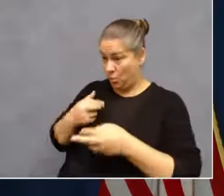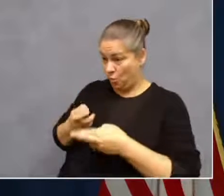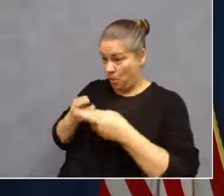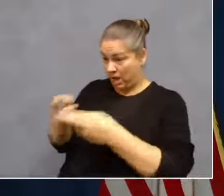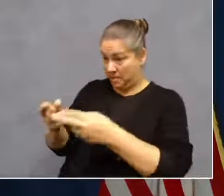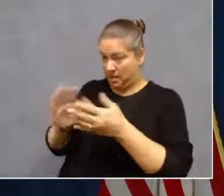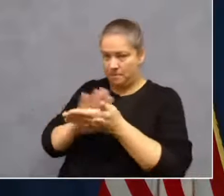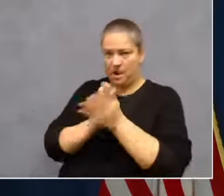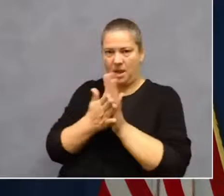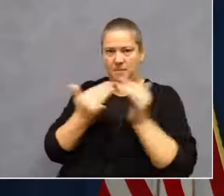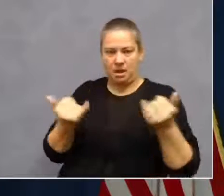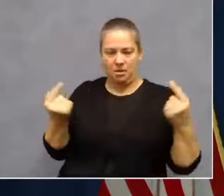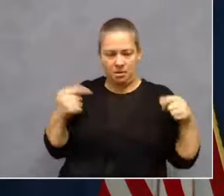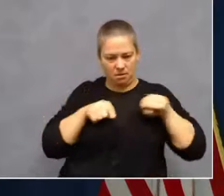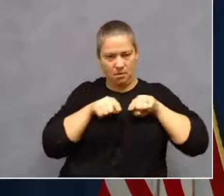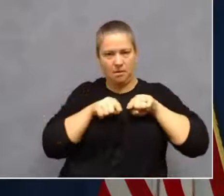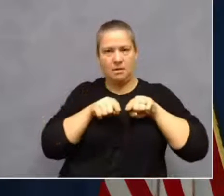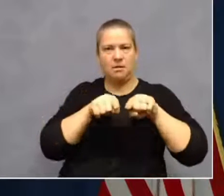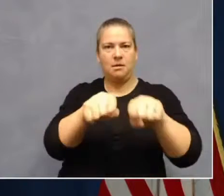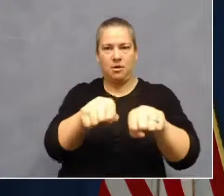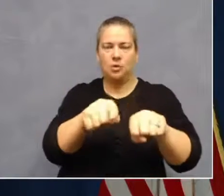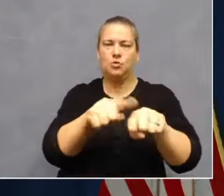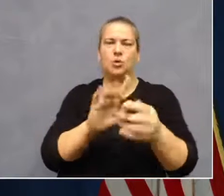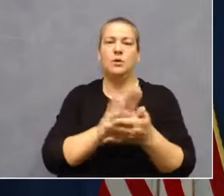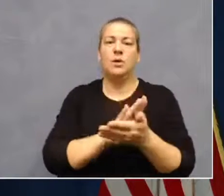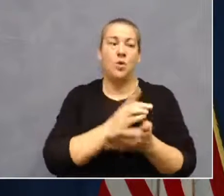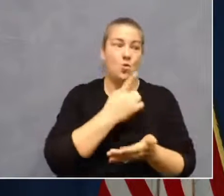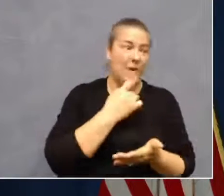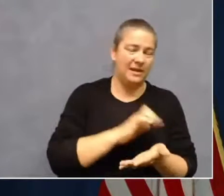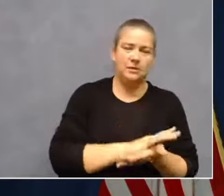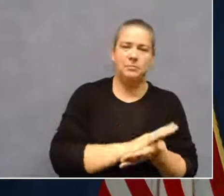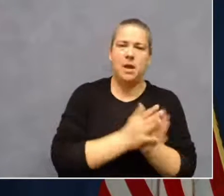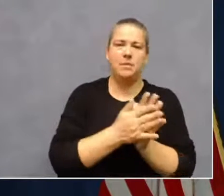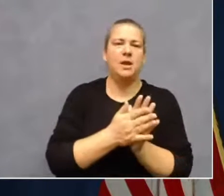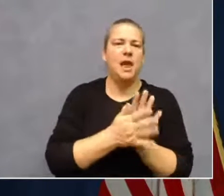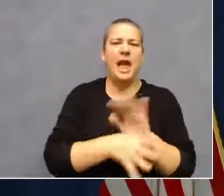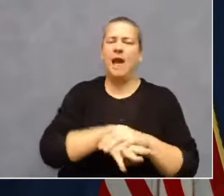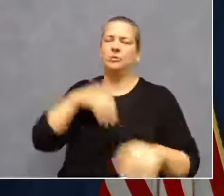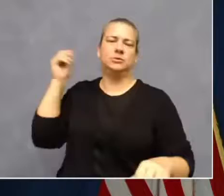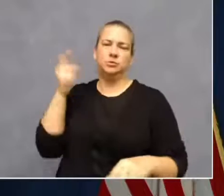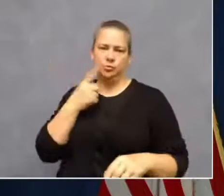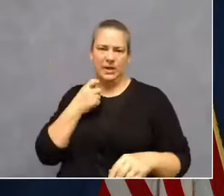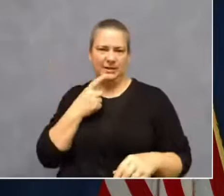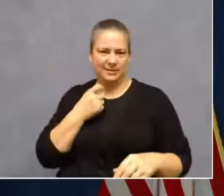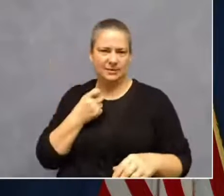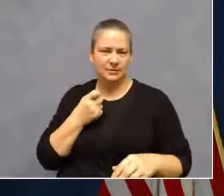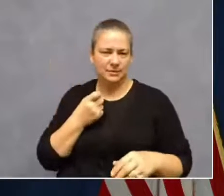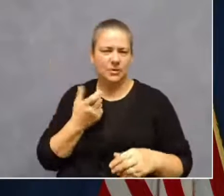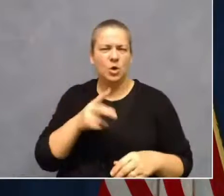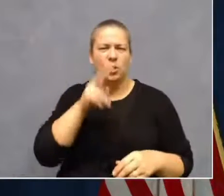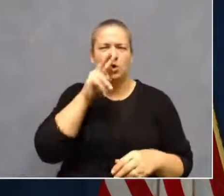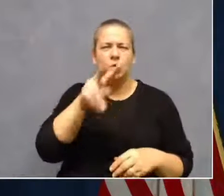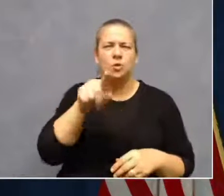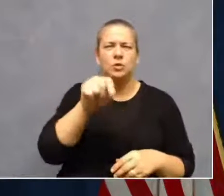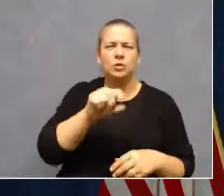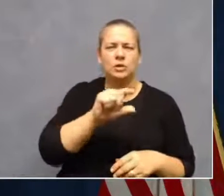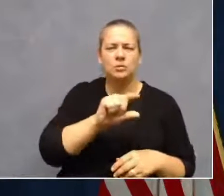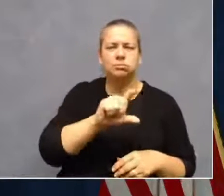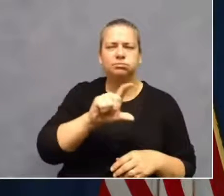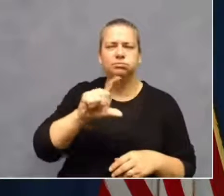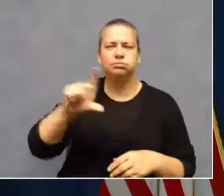red as quickly as possible. Can you bring up our stair-stepper chart on Kentucky